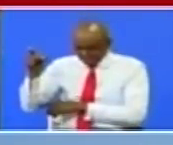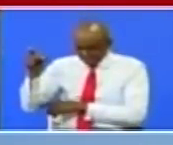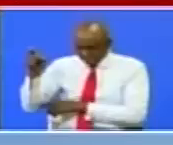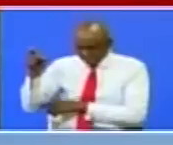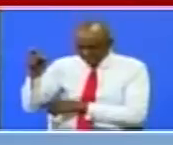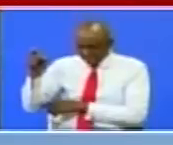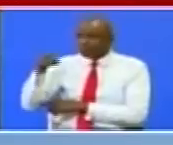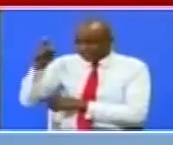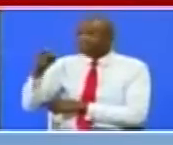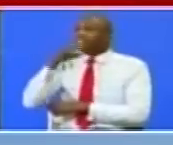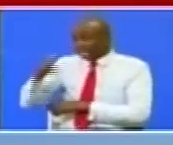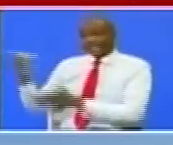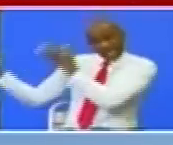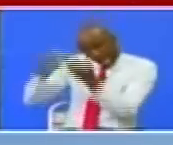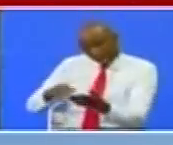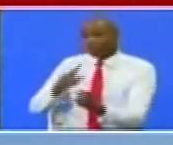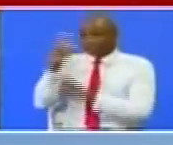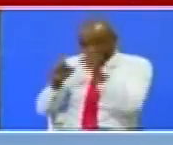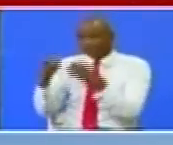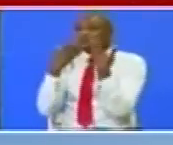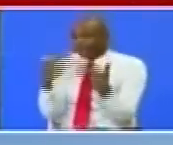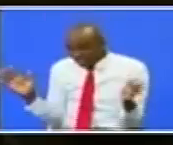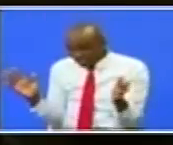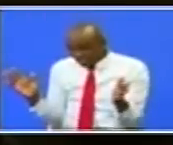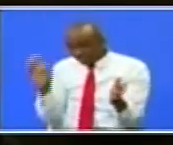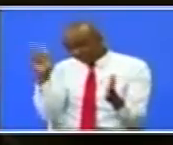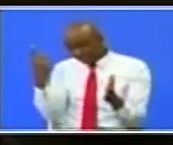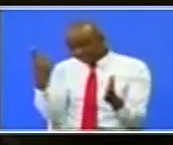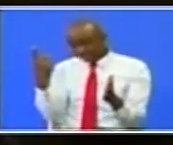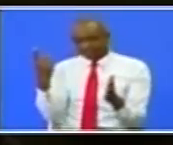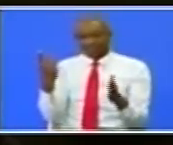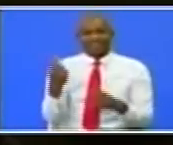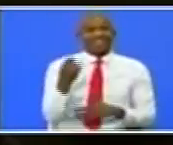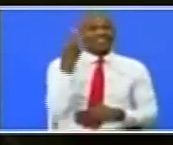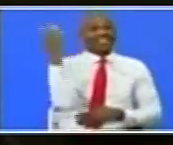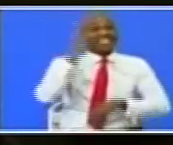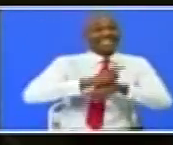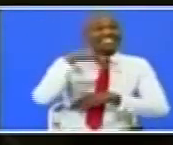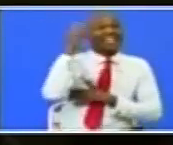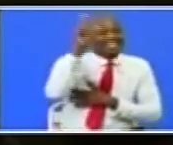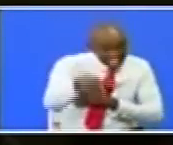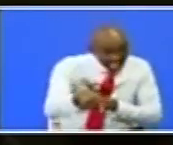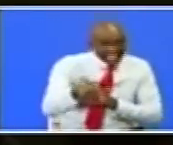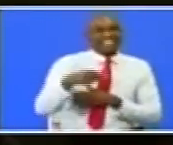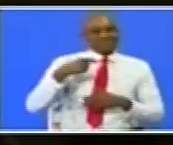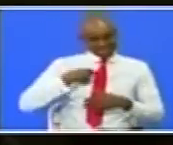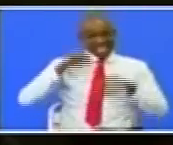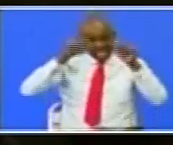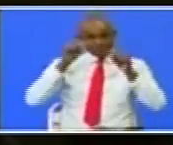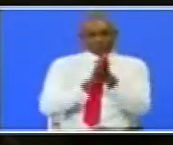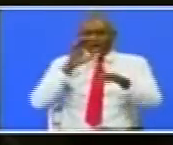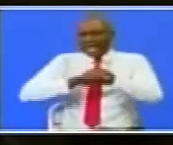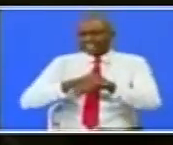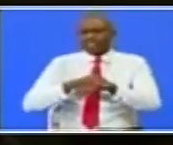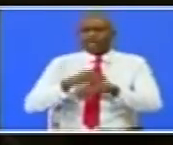just bring the child to sit the interview. Okay. 3 days after that phone conversation, we were able to get a